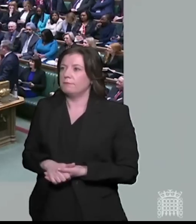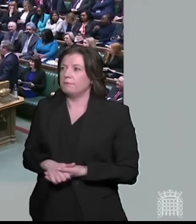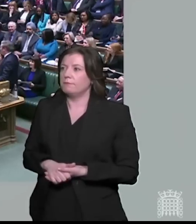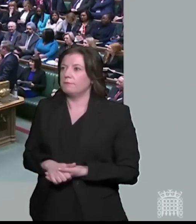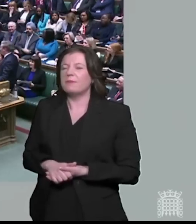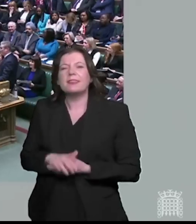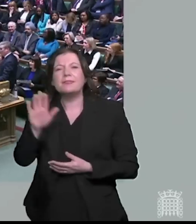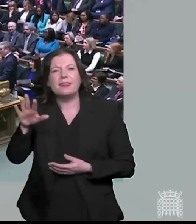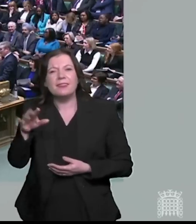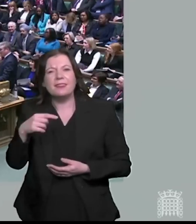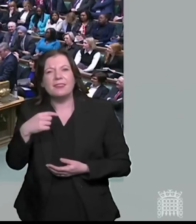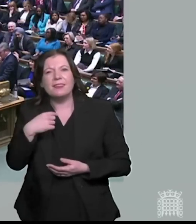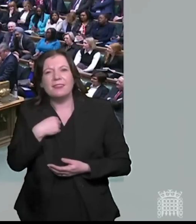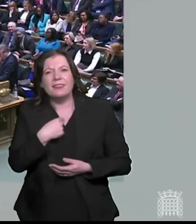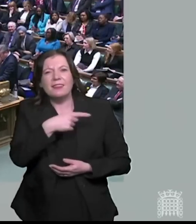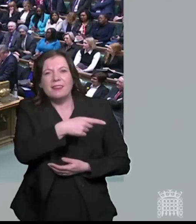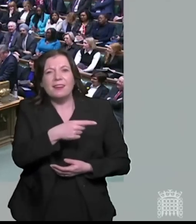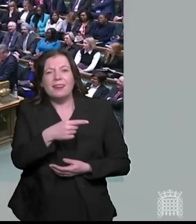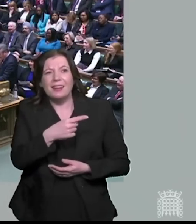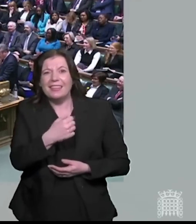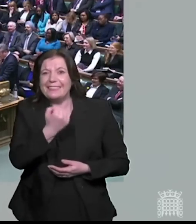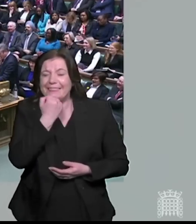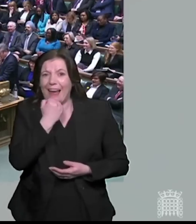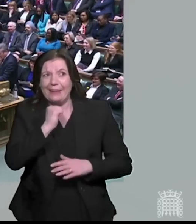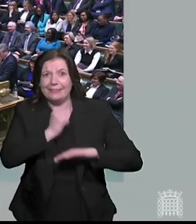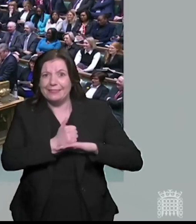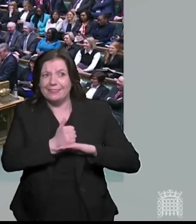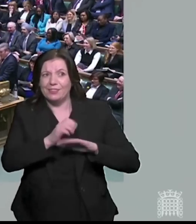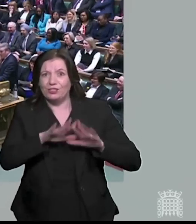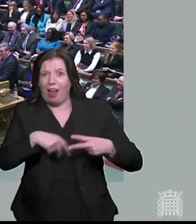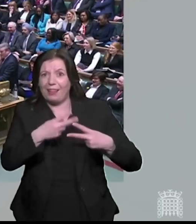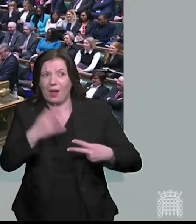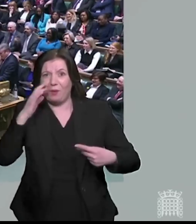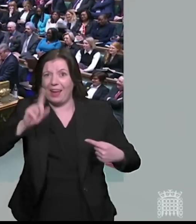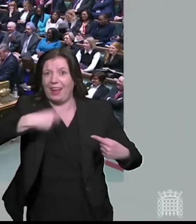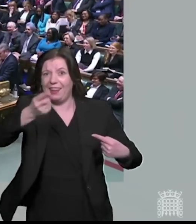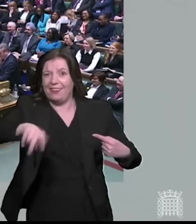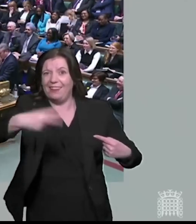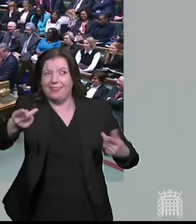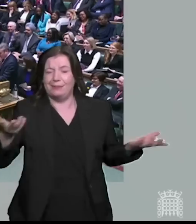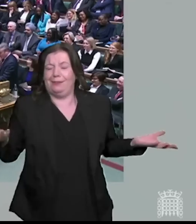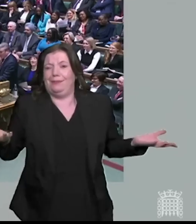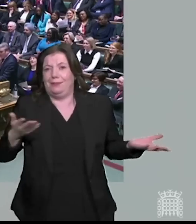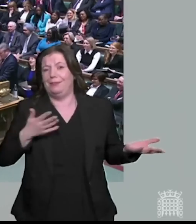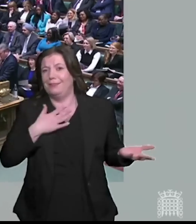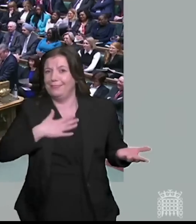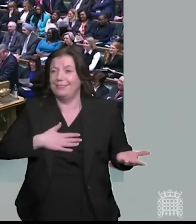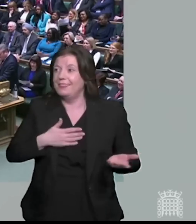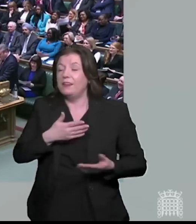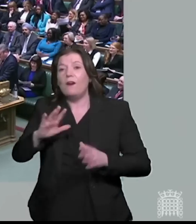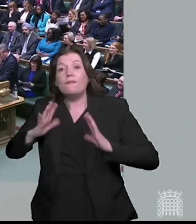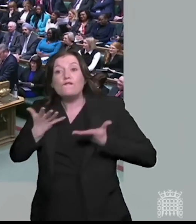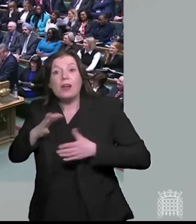They obviously didn't listen to when he said he's actually going to do it. They won't be here. And we've seen the Tories expand so-called free